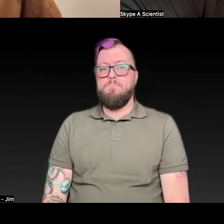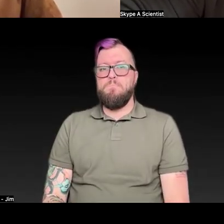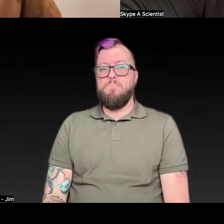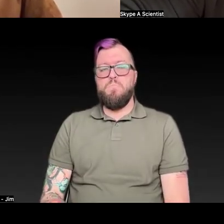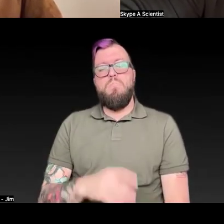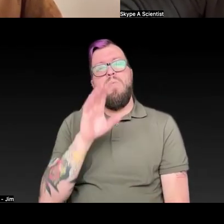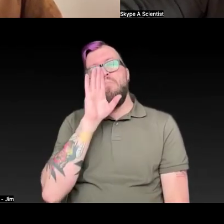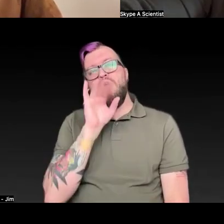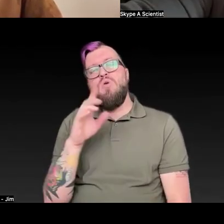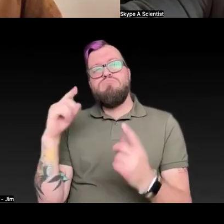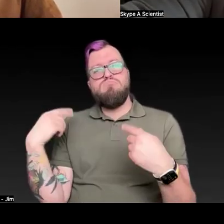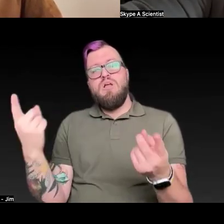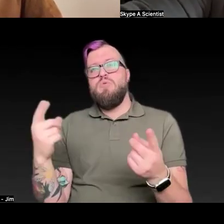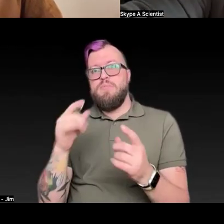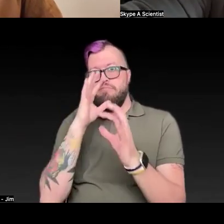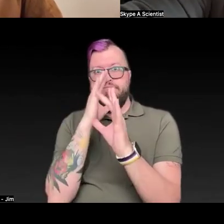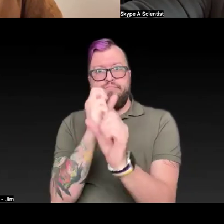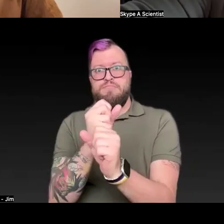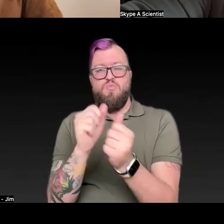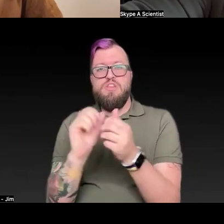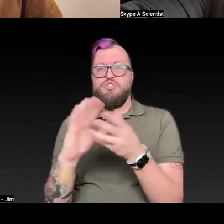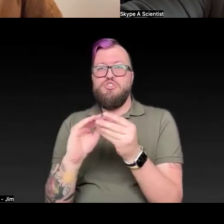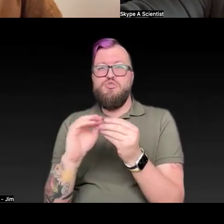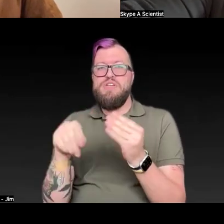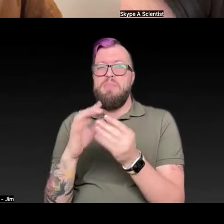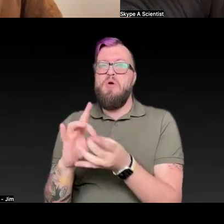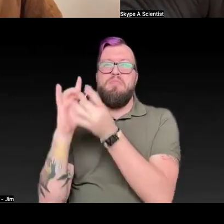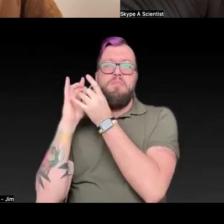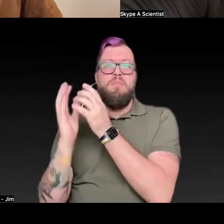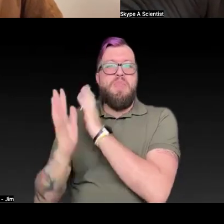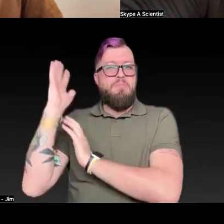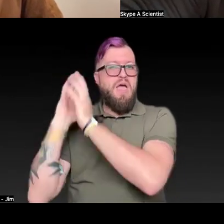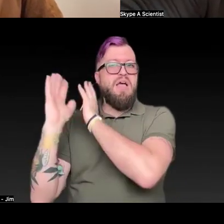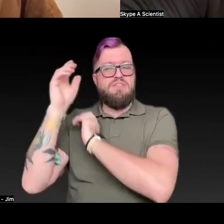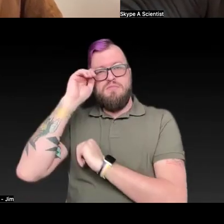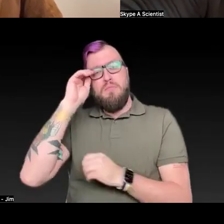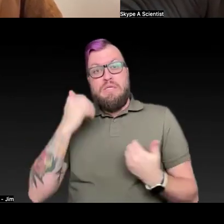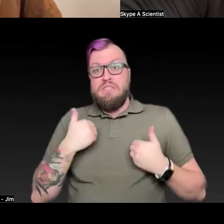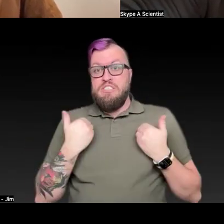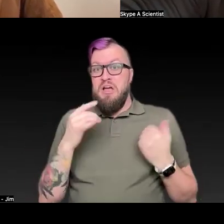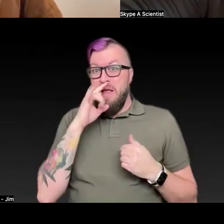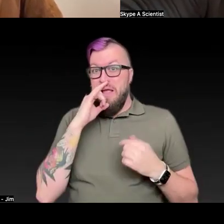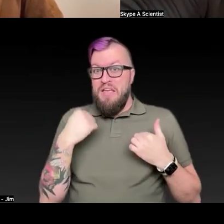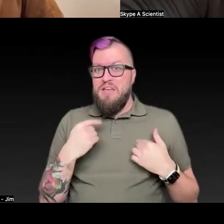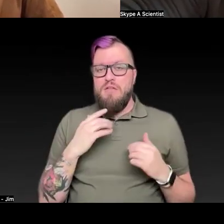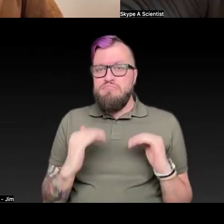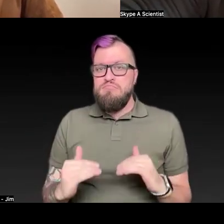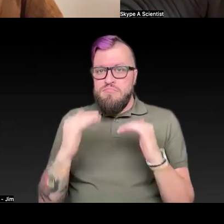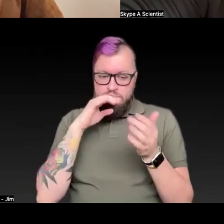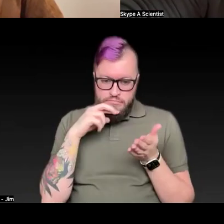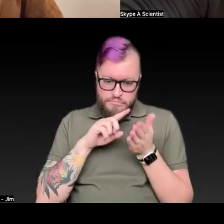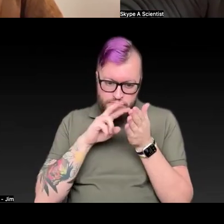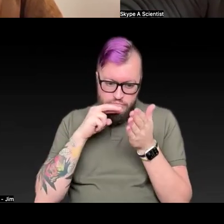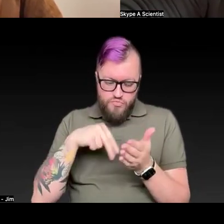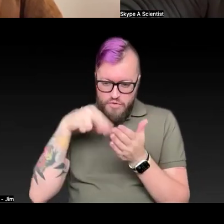I've always been really fascinated by stories about the past. When I was a little kid, I that was a lot of what I read was